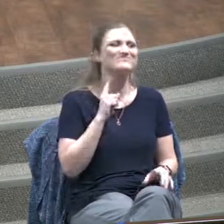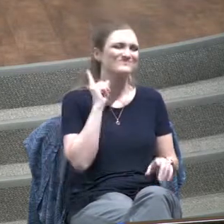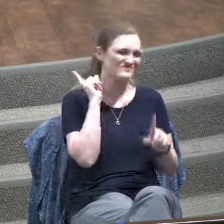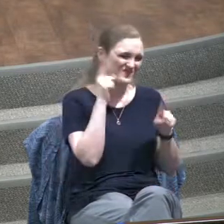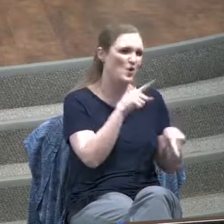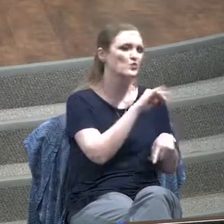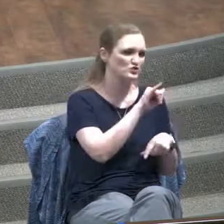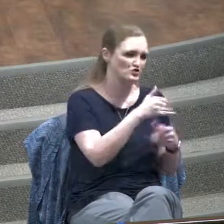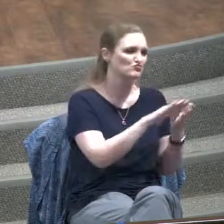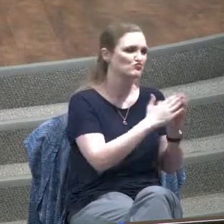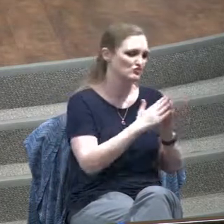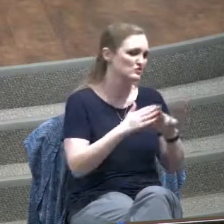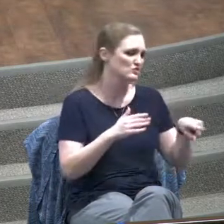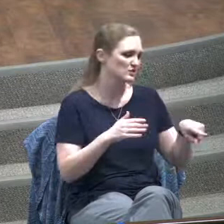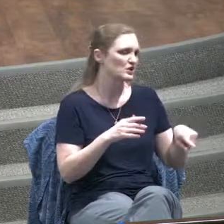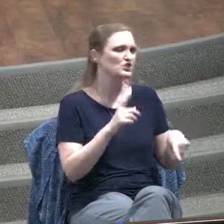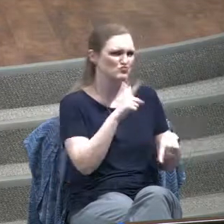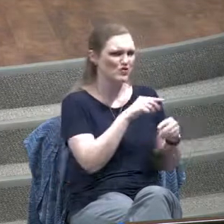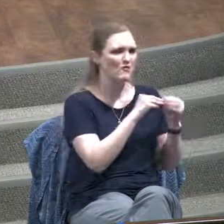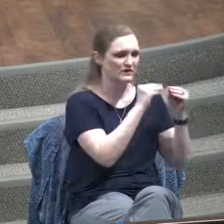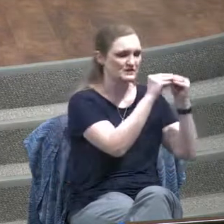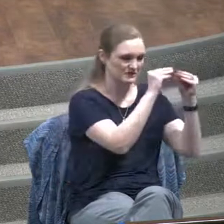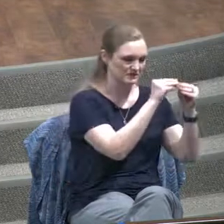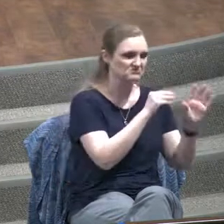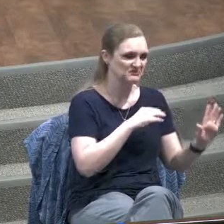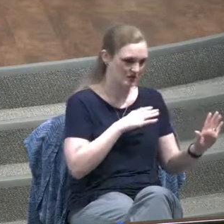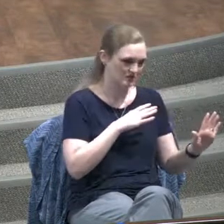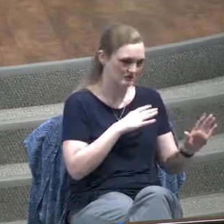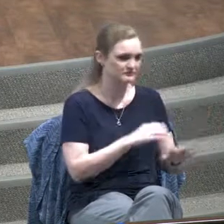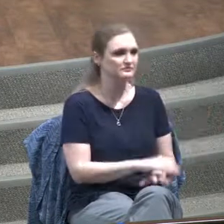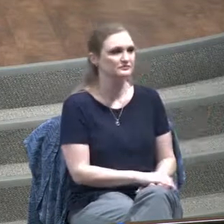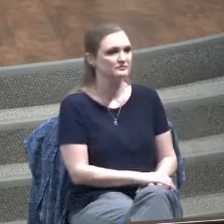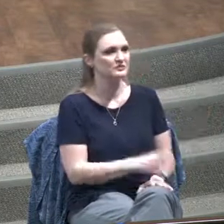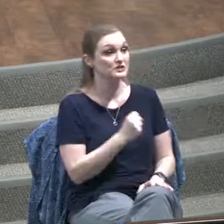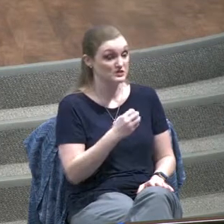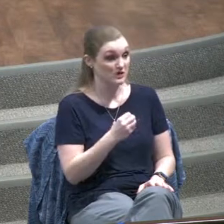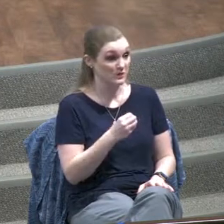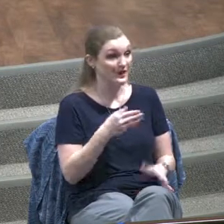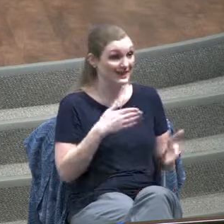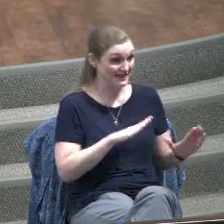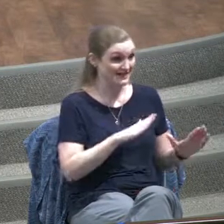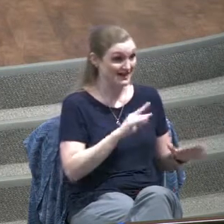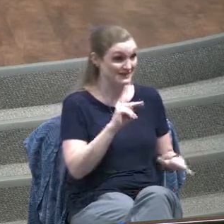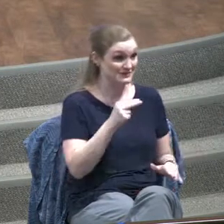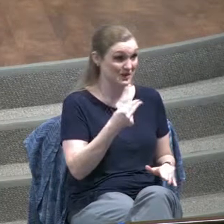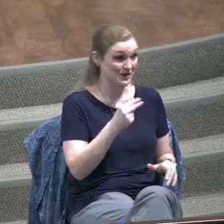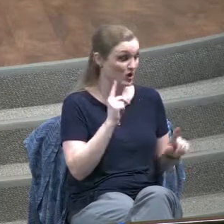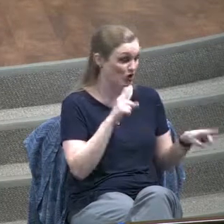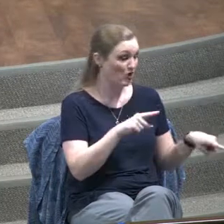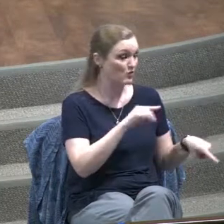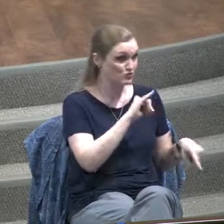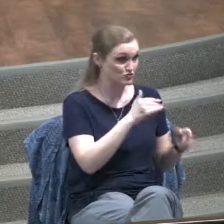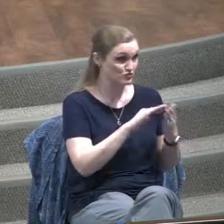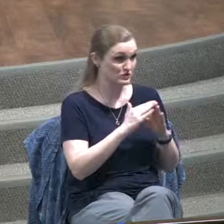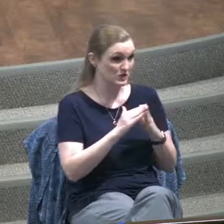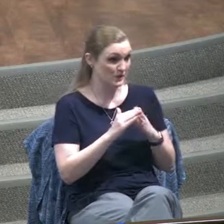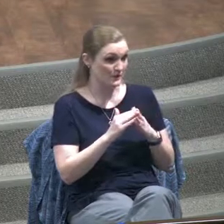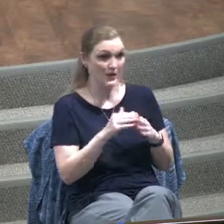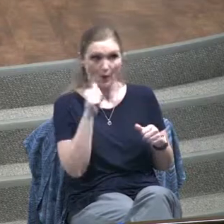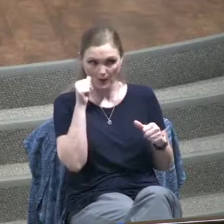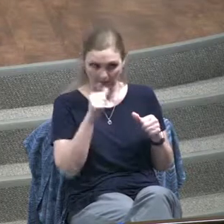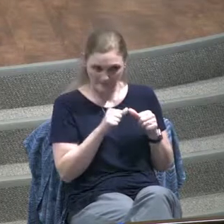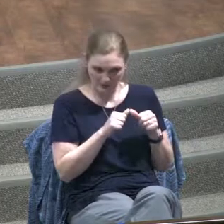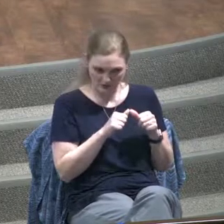Jerusalem. Go fix it. So he lets him go to Jerusalem. Now,